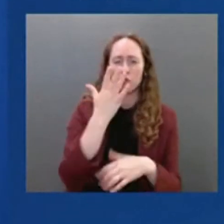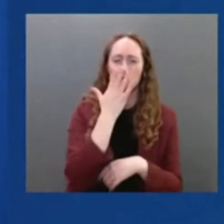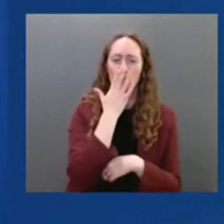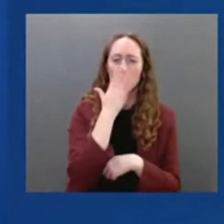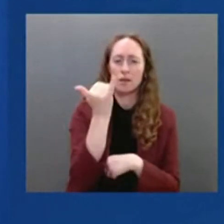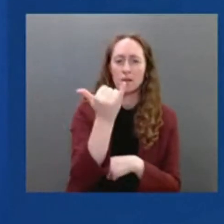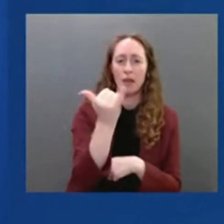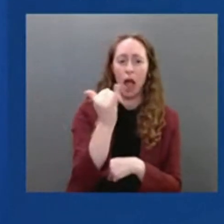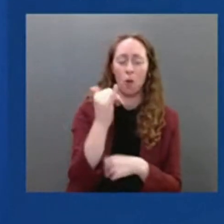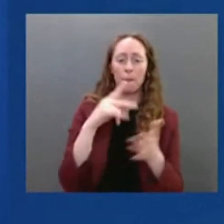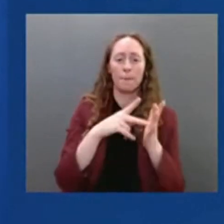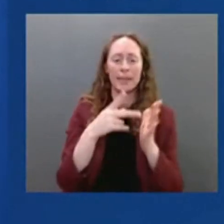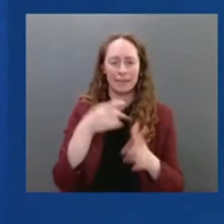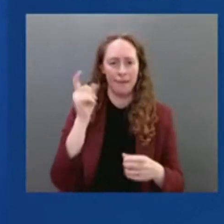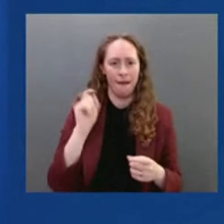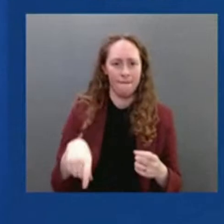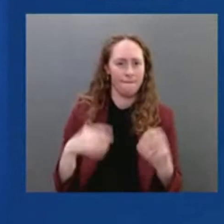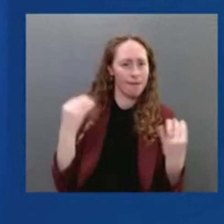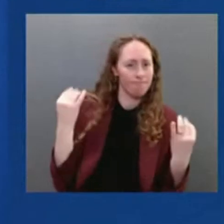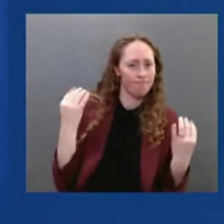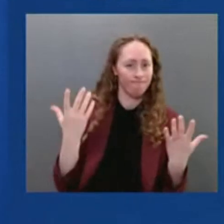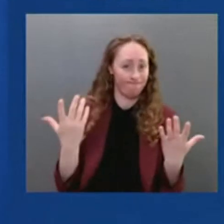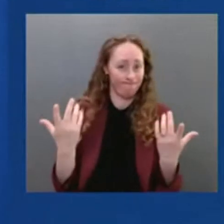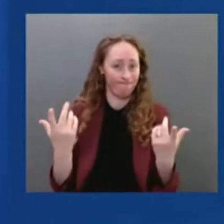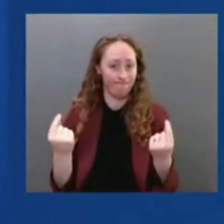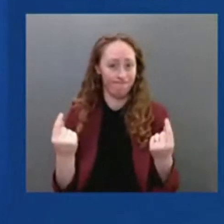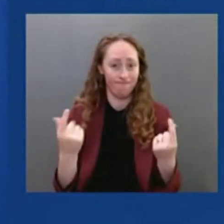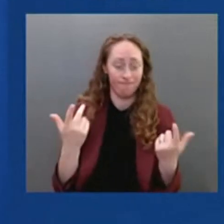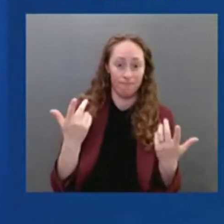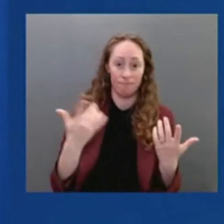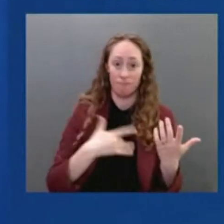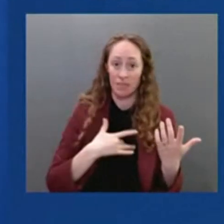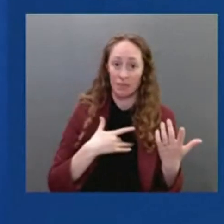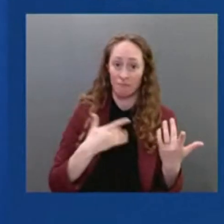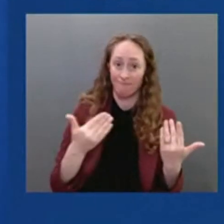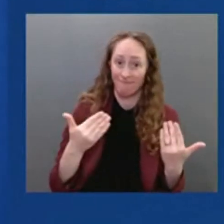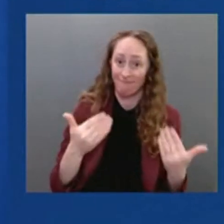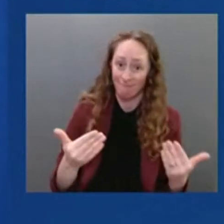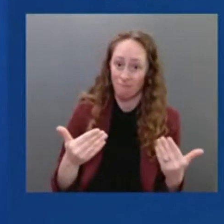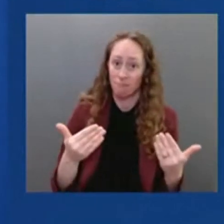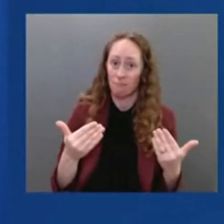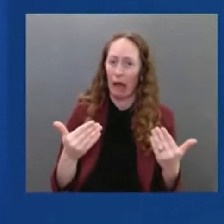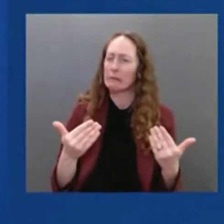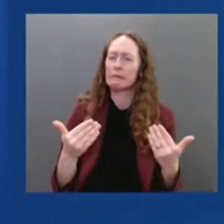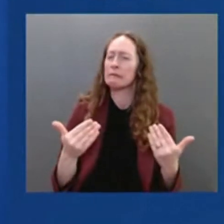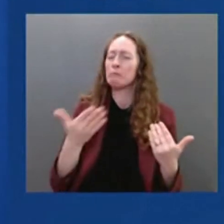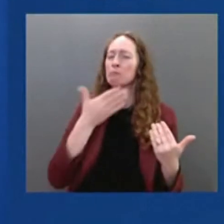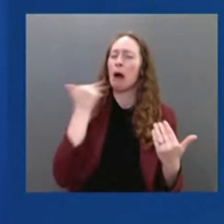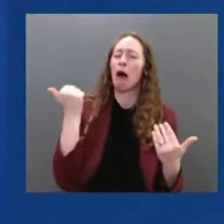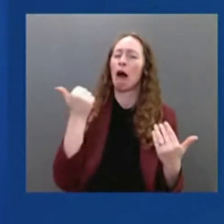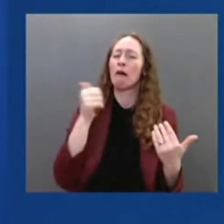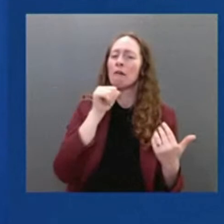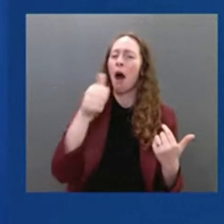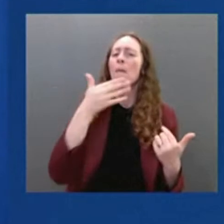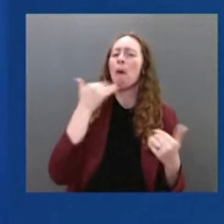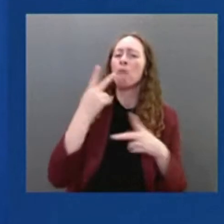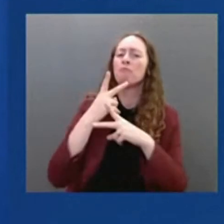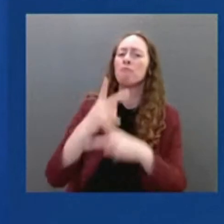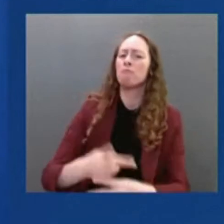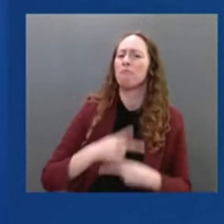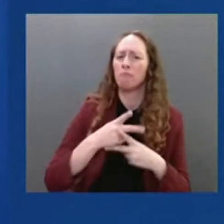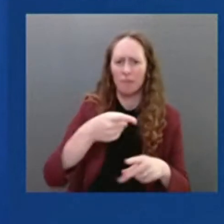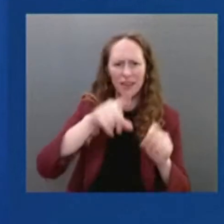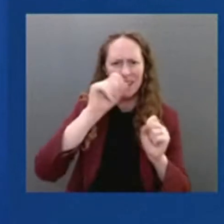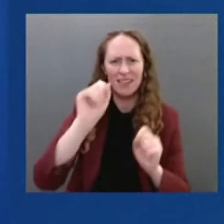your COVID-19 community level, please visit cdc.gov or visit covid.gov and type in your county to see your own